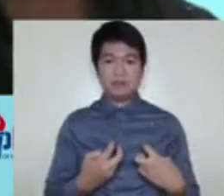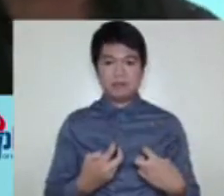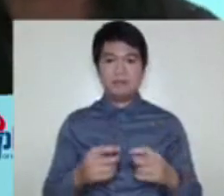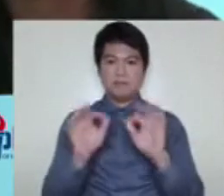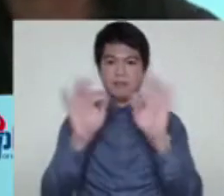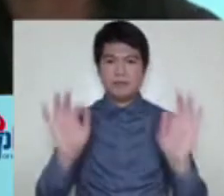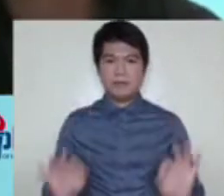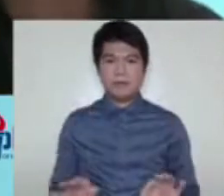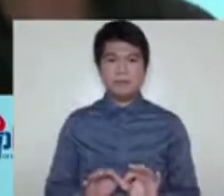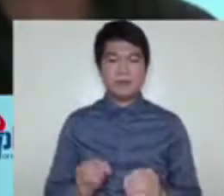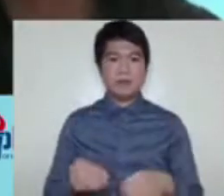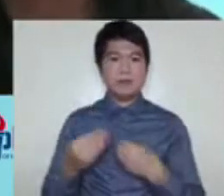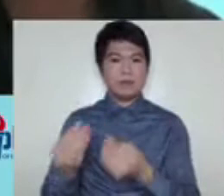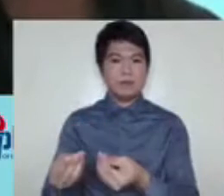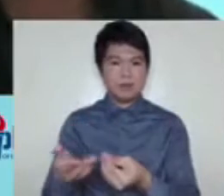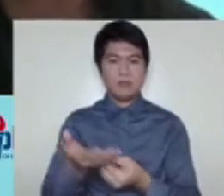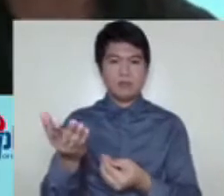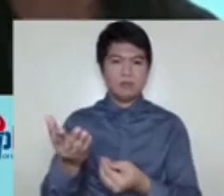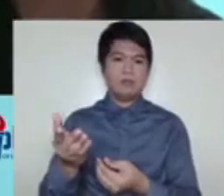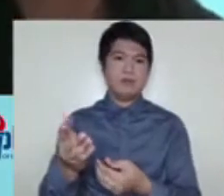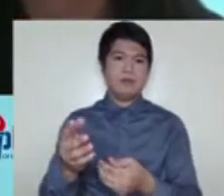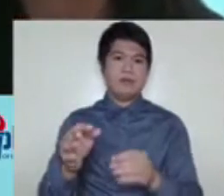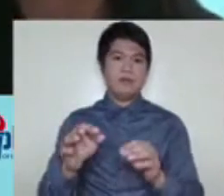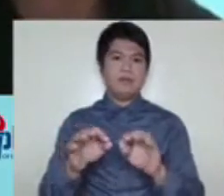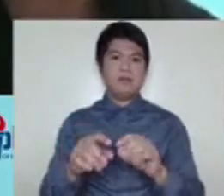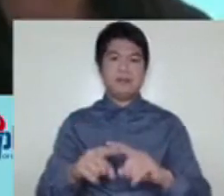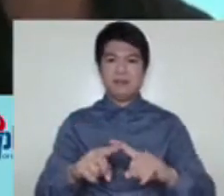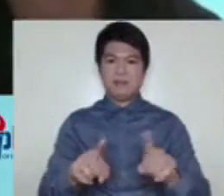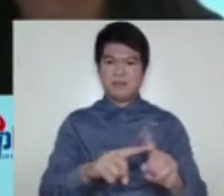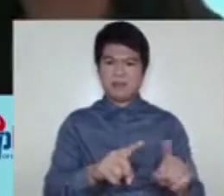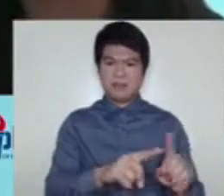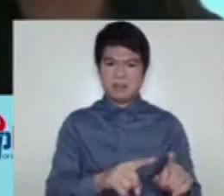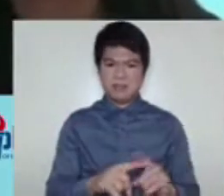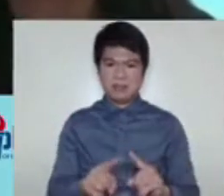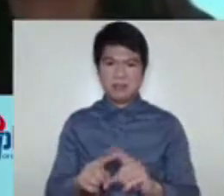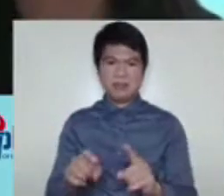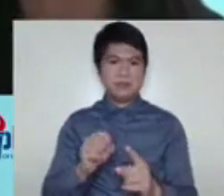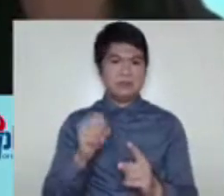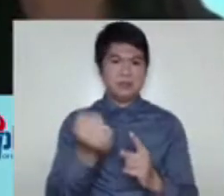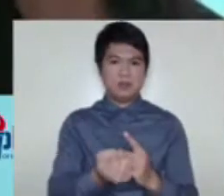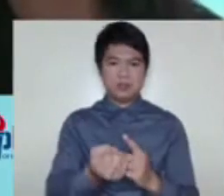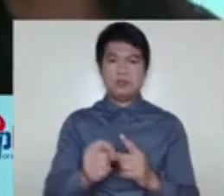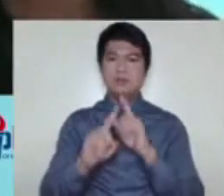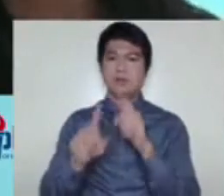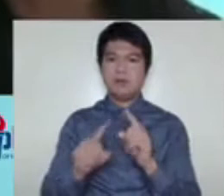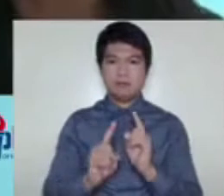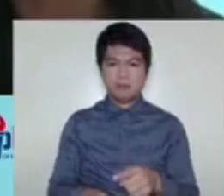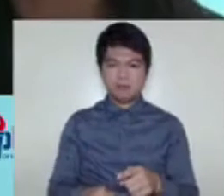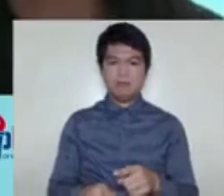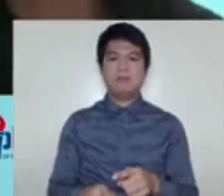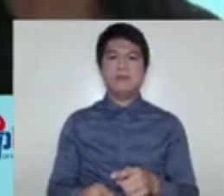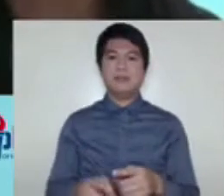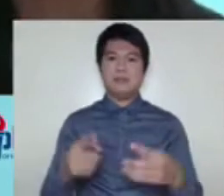you in the form different scenarios or prompts, and then you will answer based on the given situation. And your